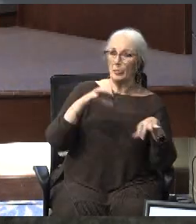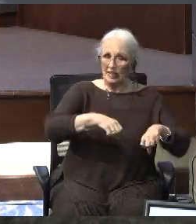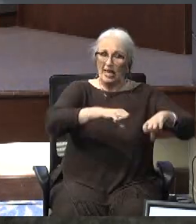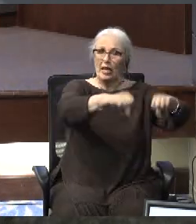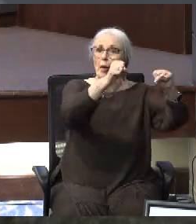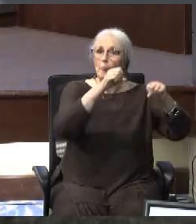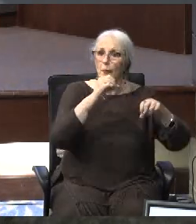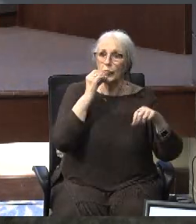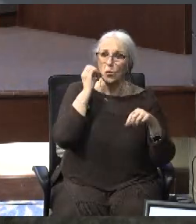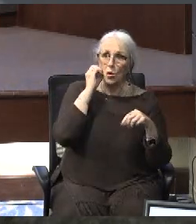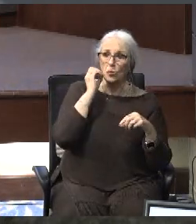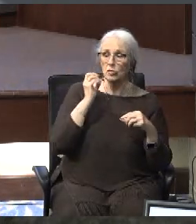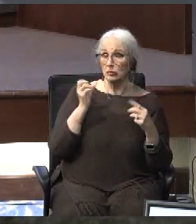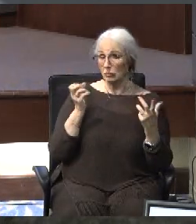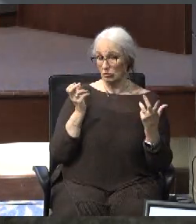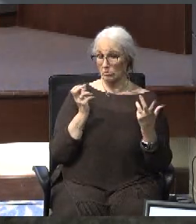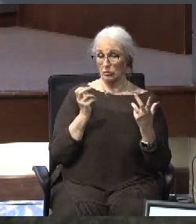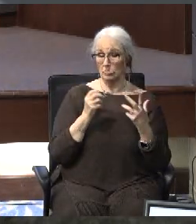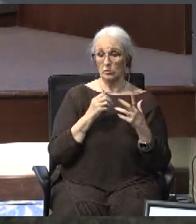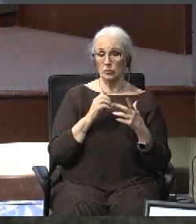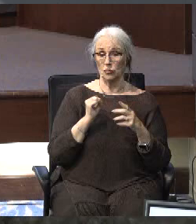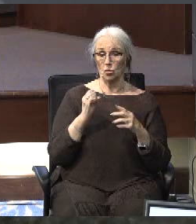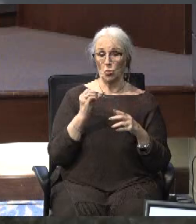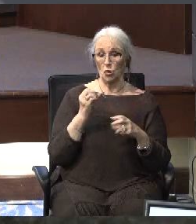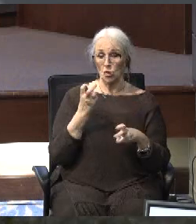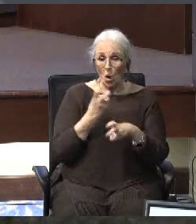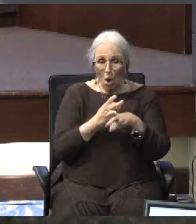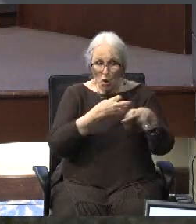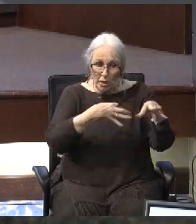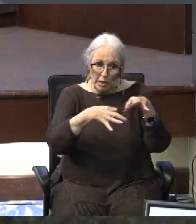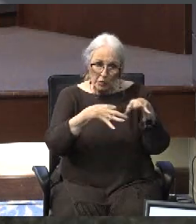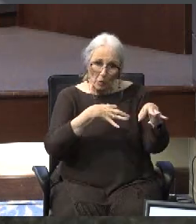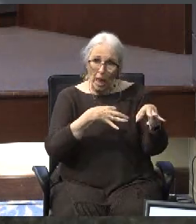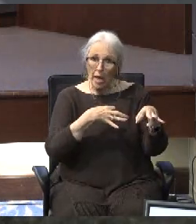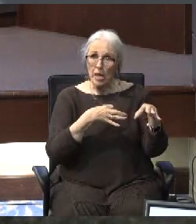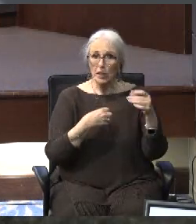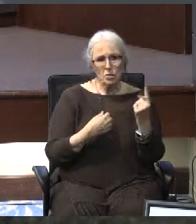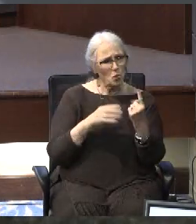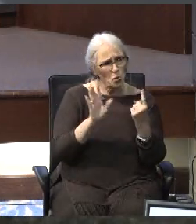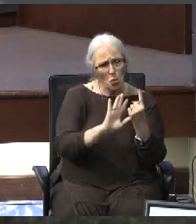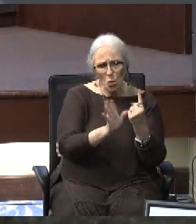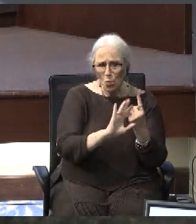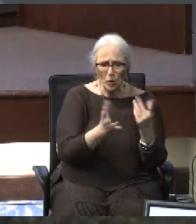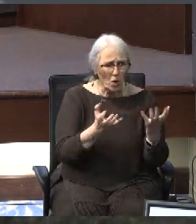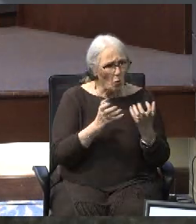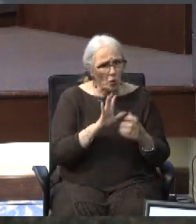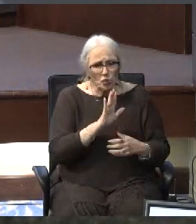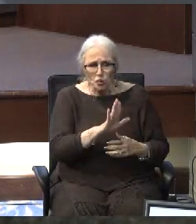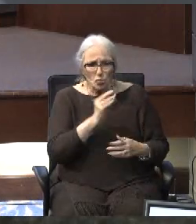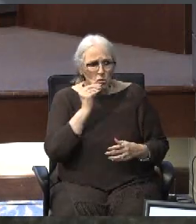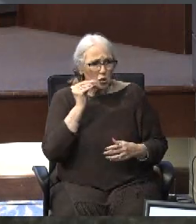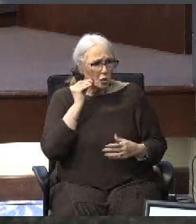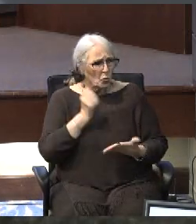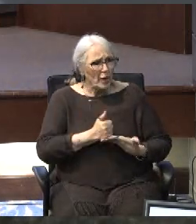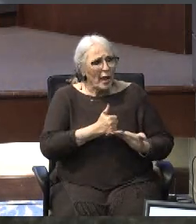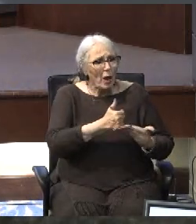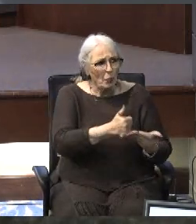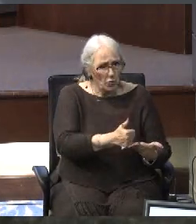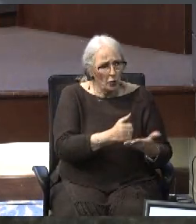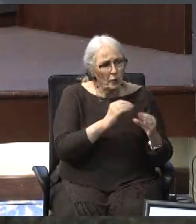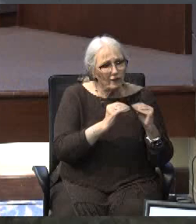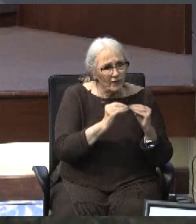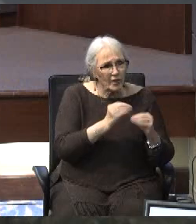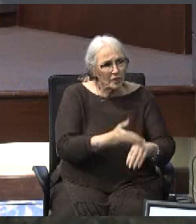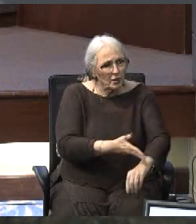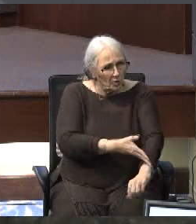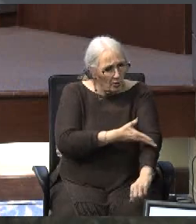away. And it's hard to explain to someone, no, we don't want your home, we just want to help you fix it